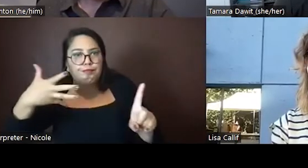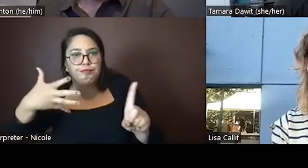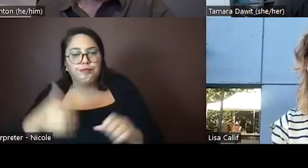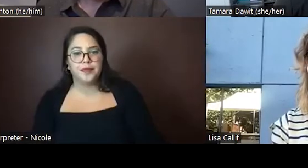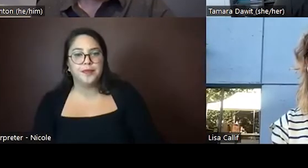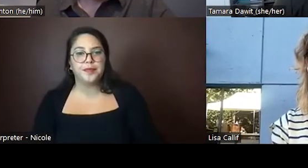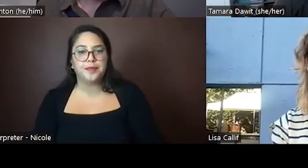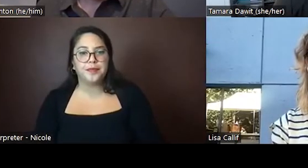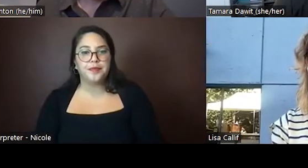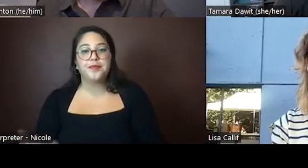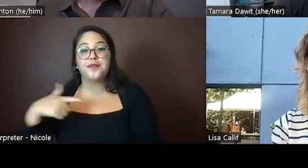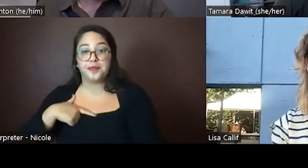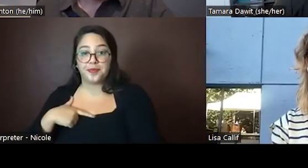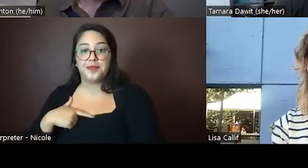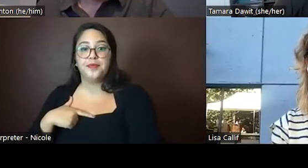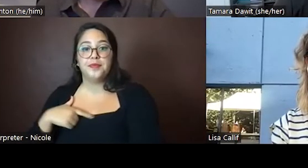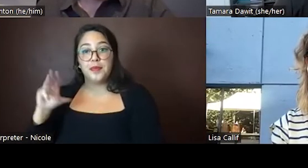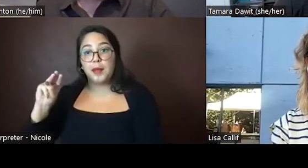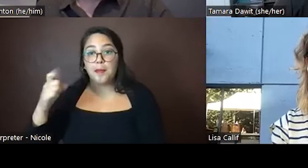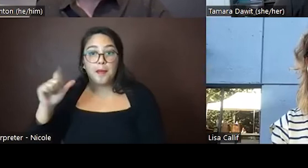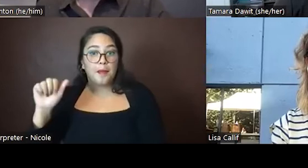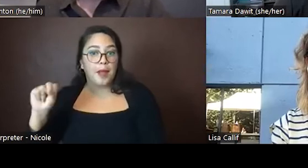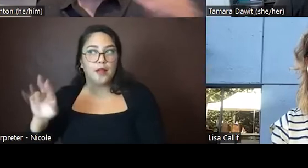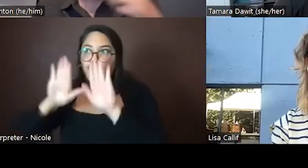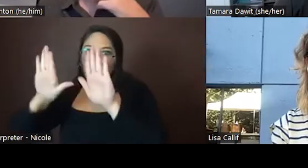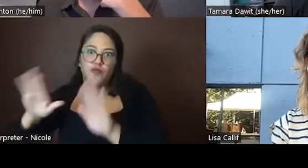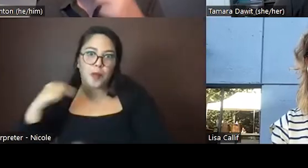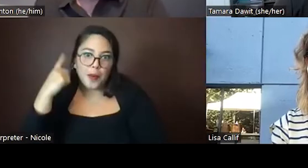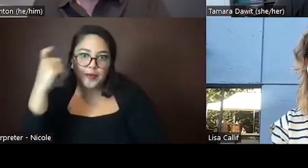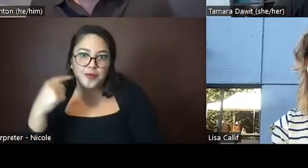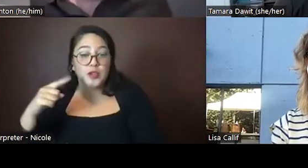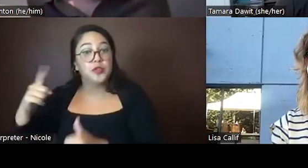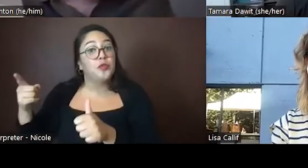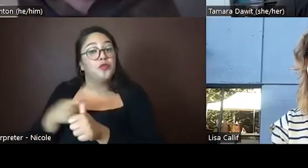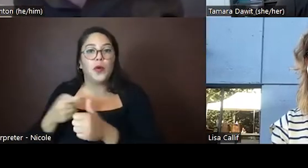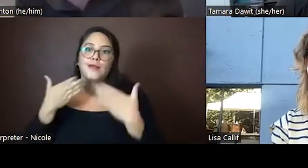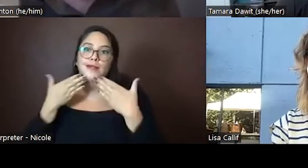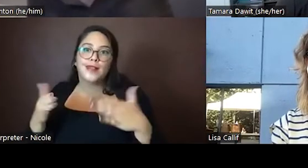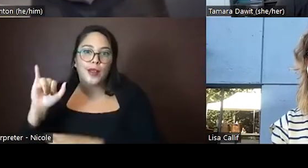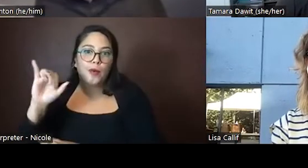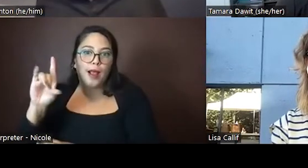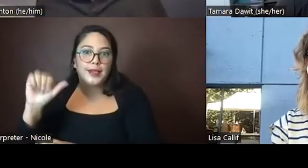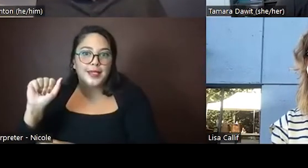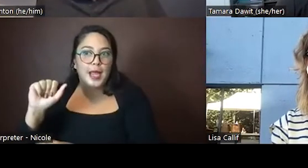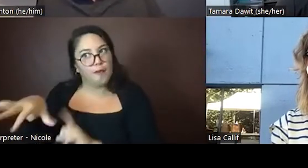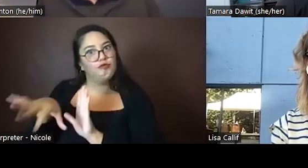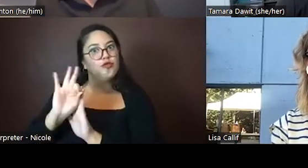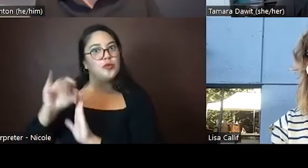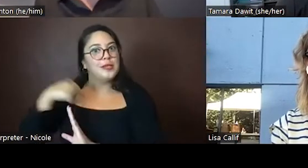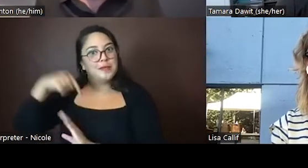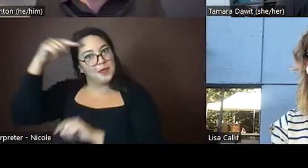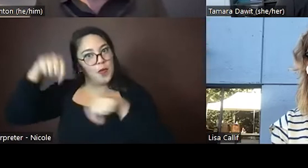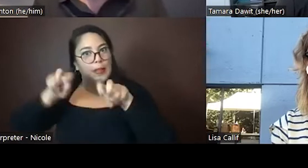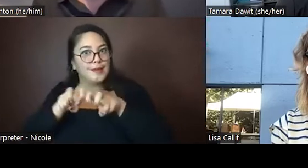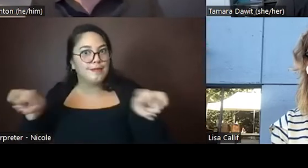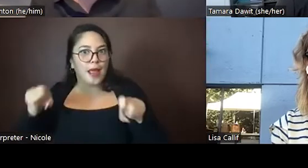Great. That's a great question. So first, I just want to say thank you to the IDA for including me in this panel. I think this is an incredibly